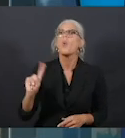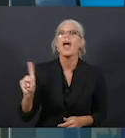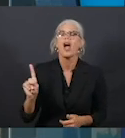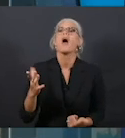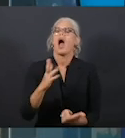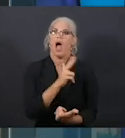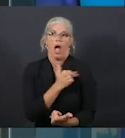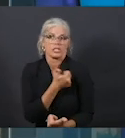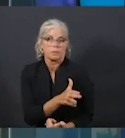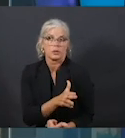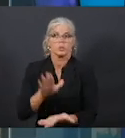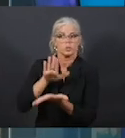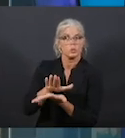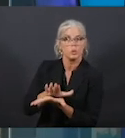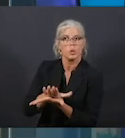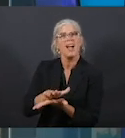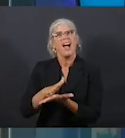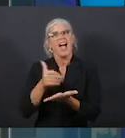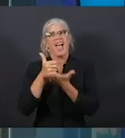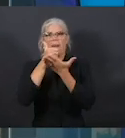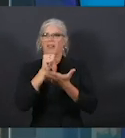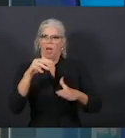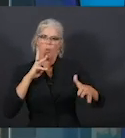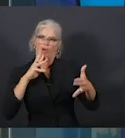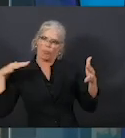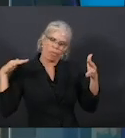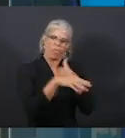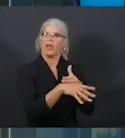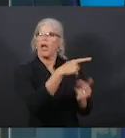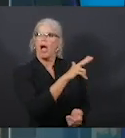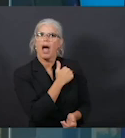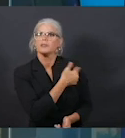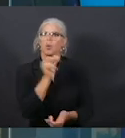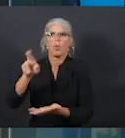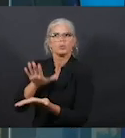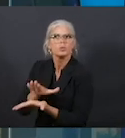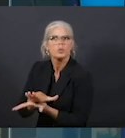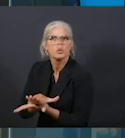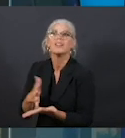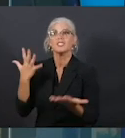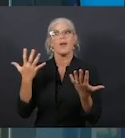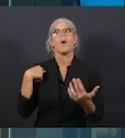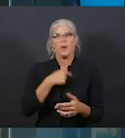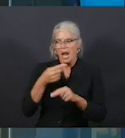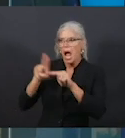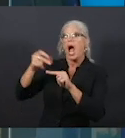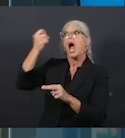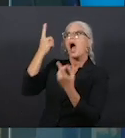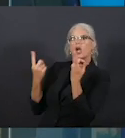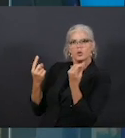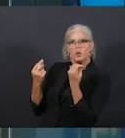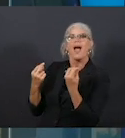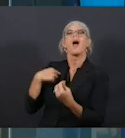some hospitals from flood damage inside of Hurricane Ian and Idalia. So now we're going that next step that we have more of this flood control device. We're